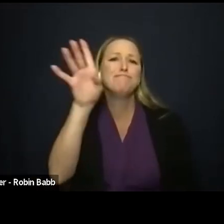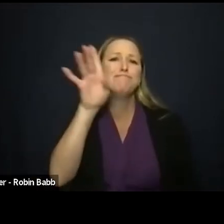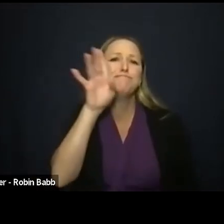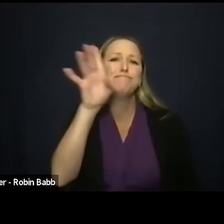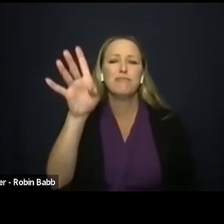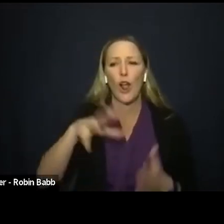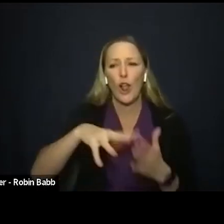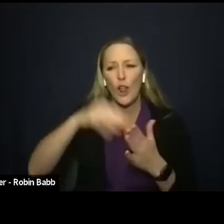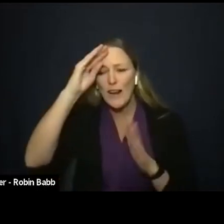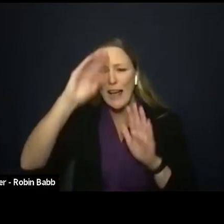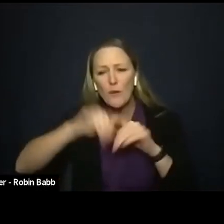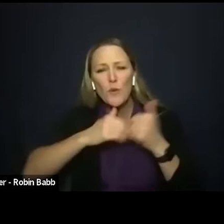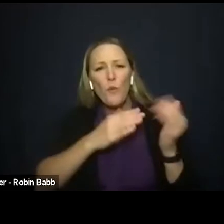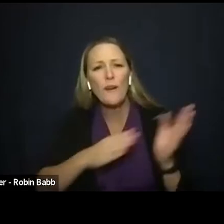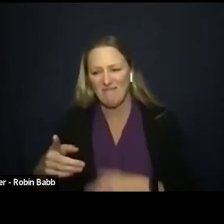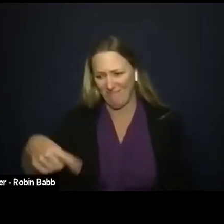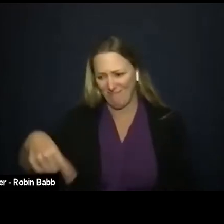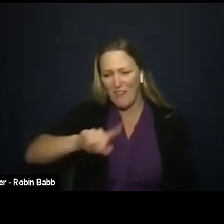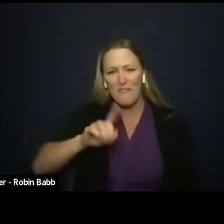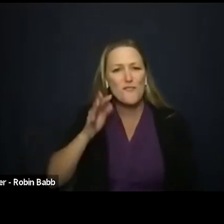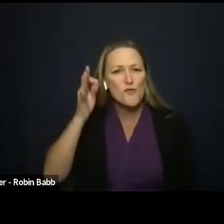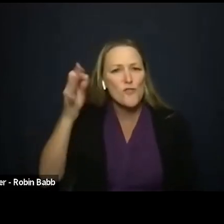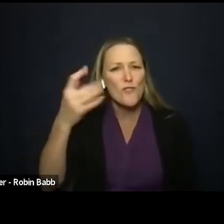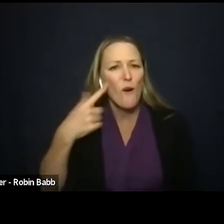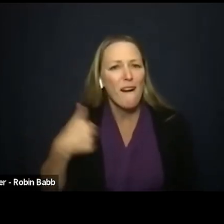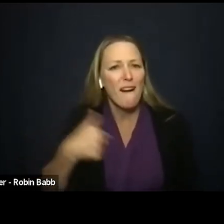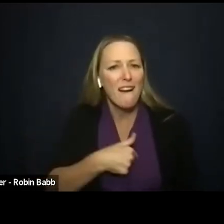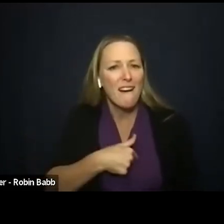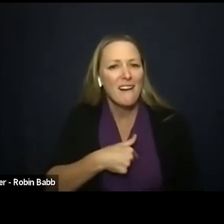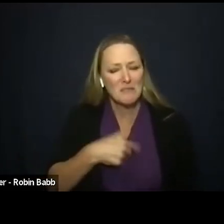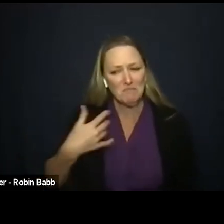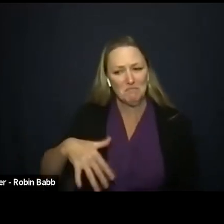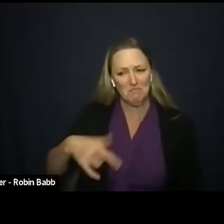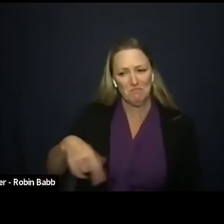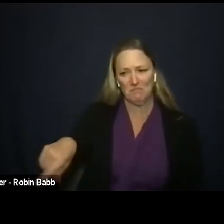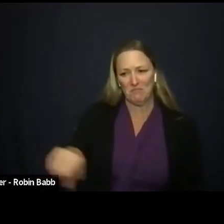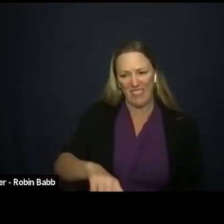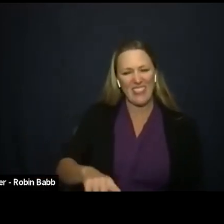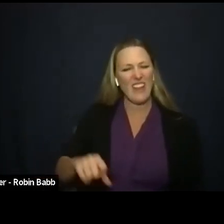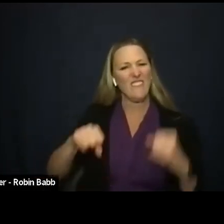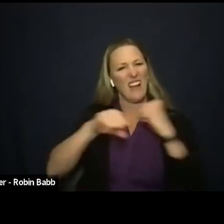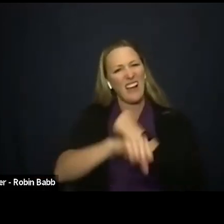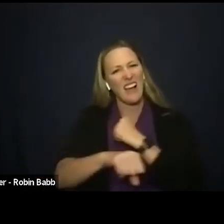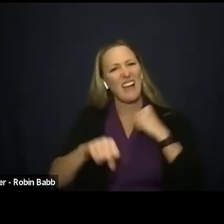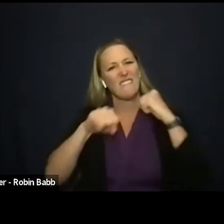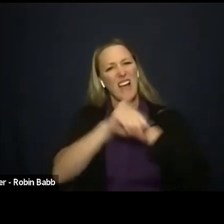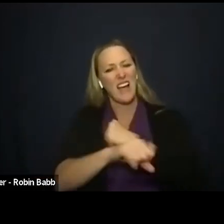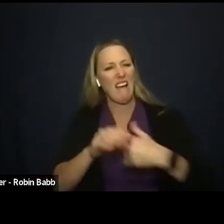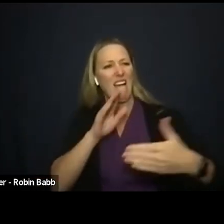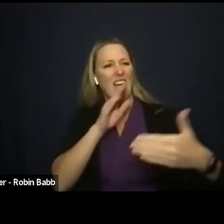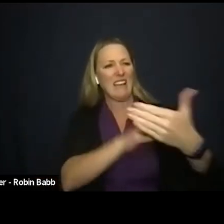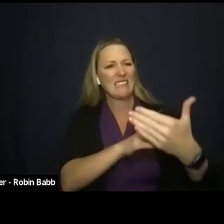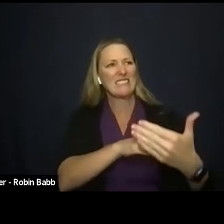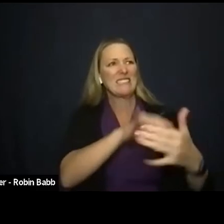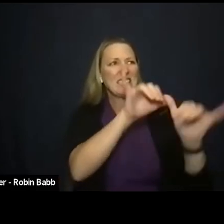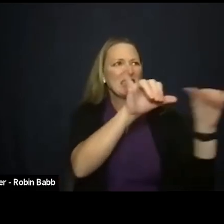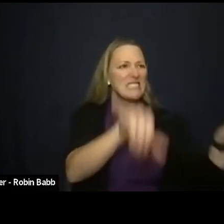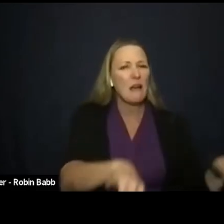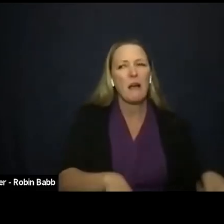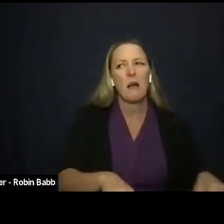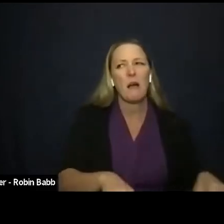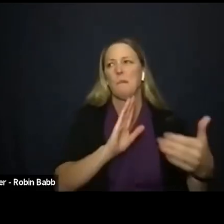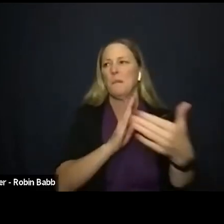organize this is our future and they're fighting a a system a politic a strategy that we're seeing